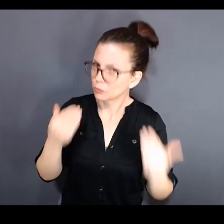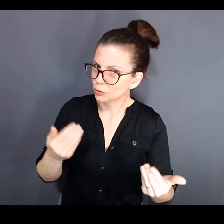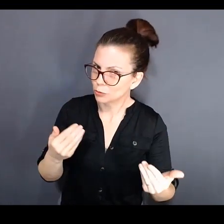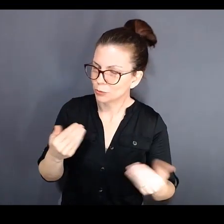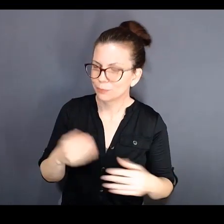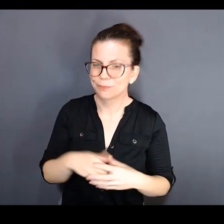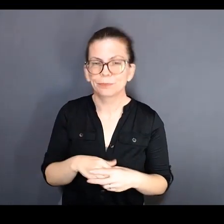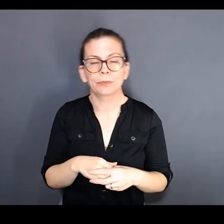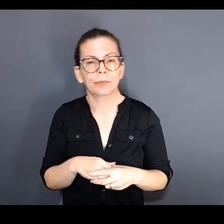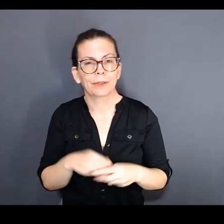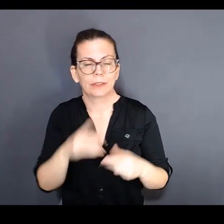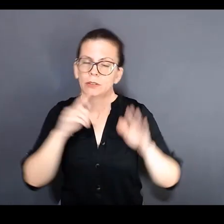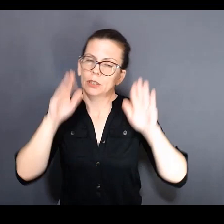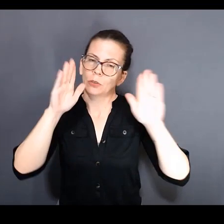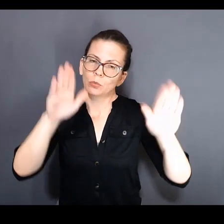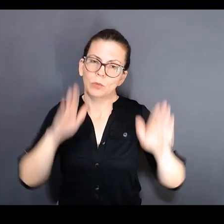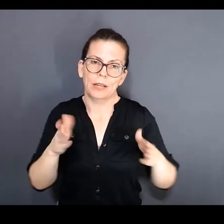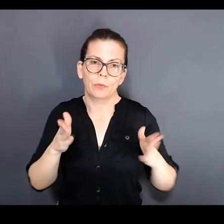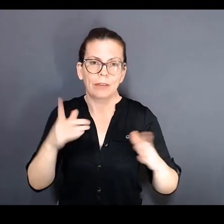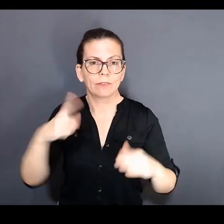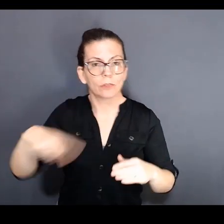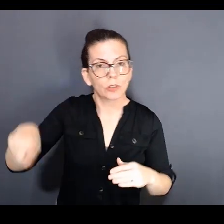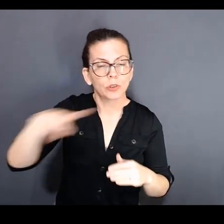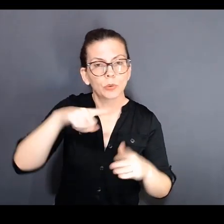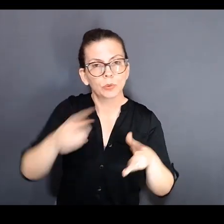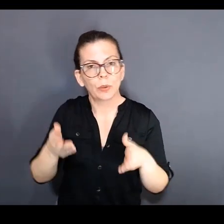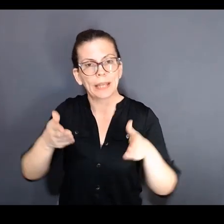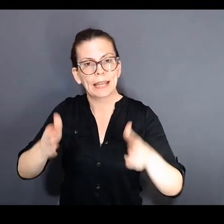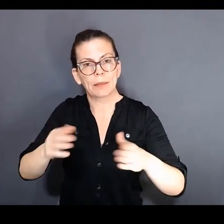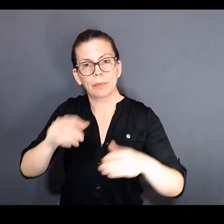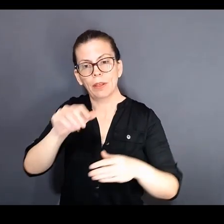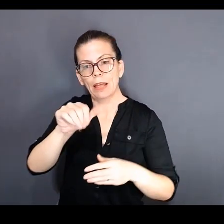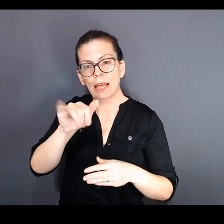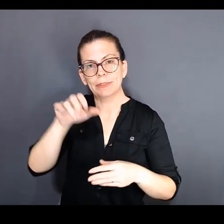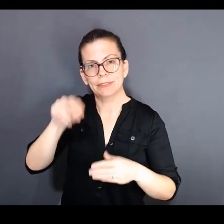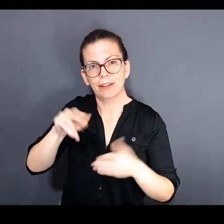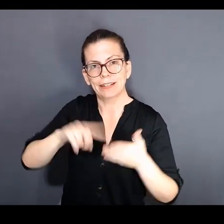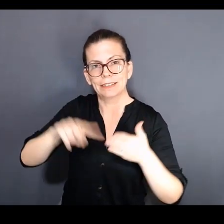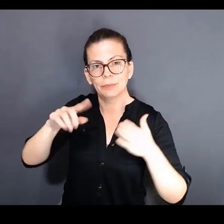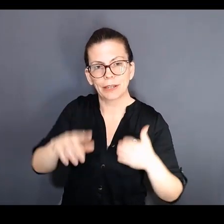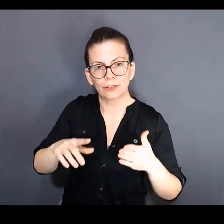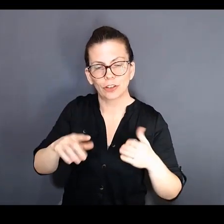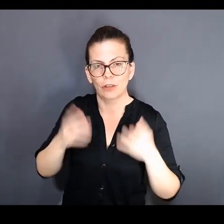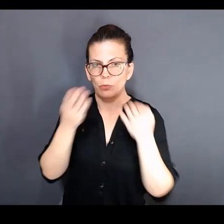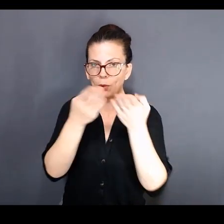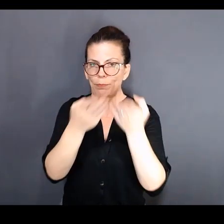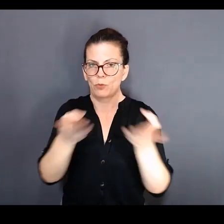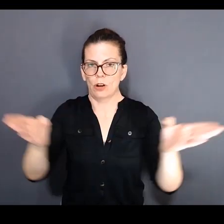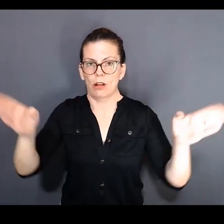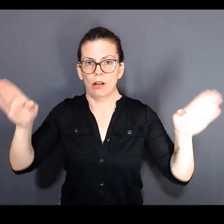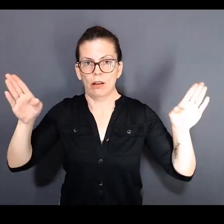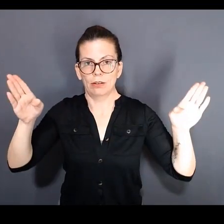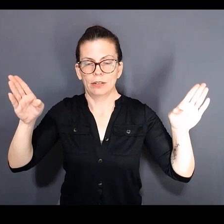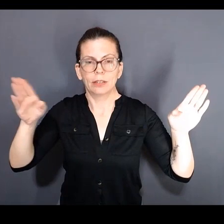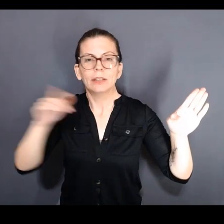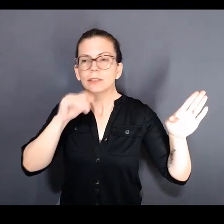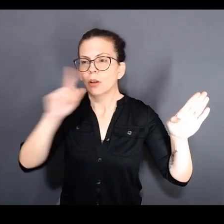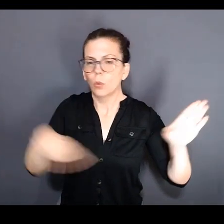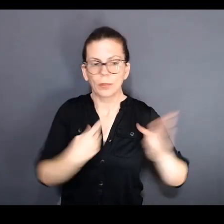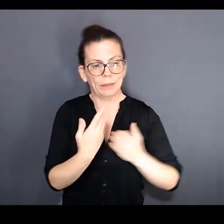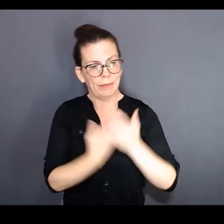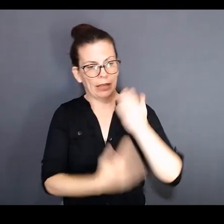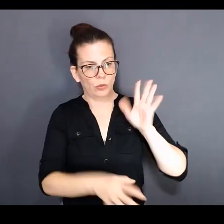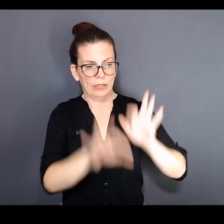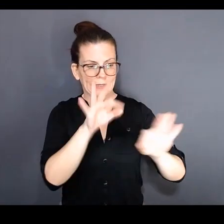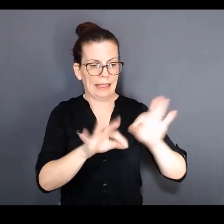of these new features out, so make sure to do that. It's just a great way for you to kind of enable Amazon Inspector